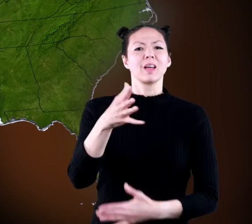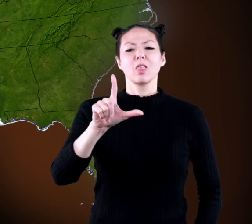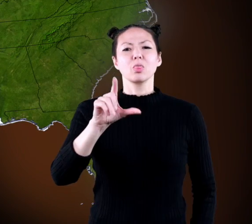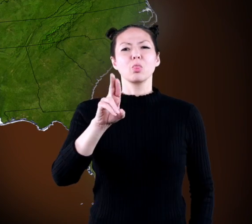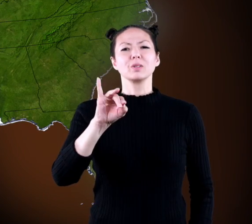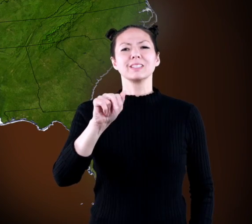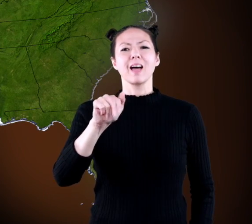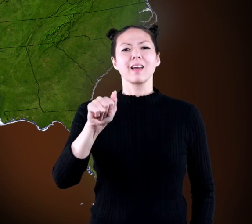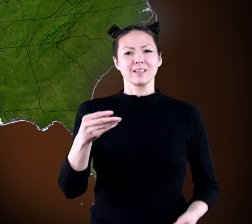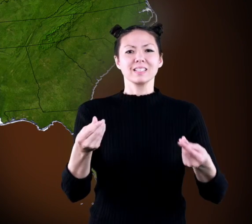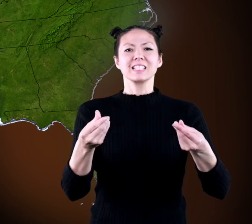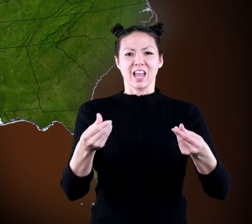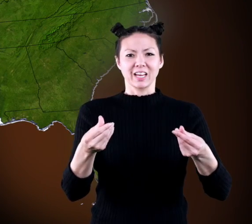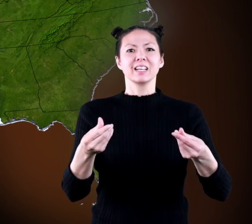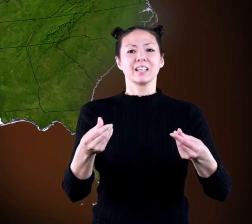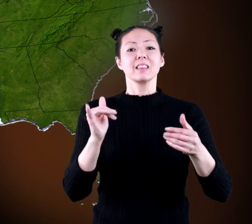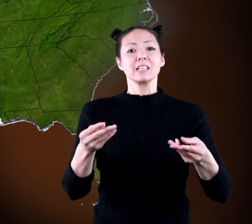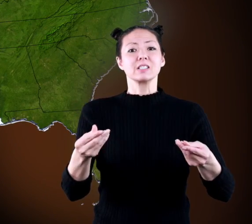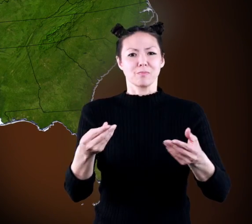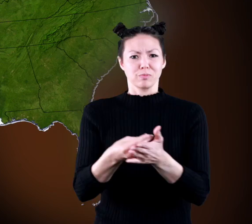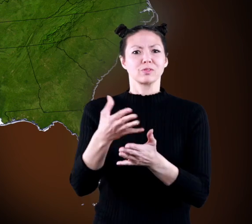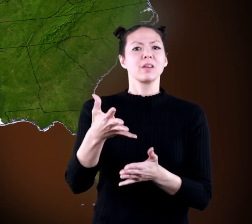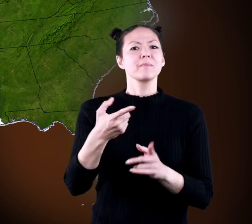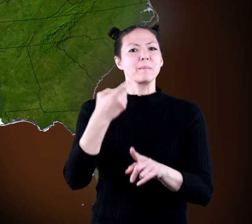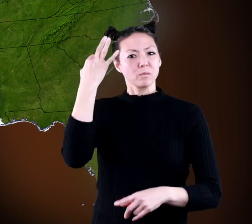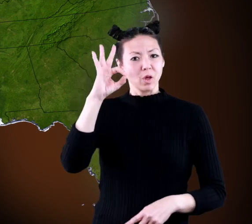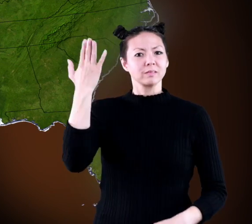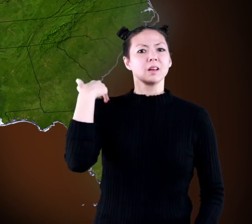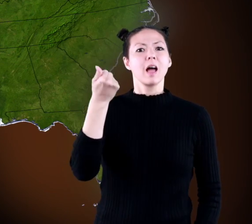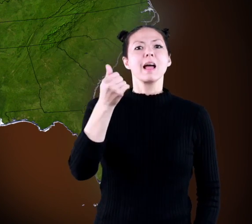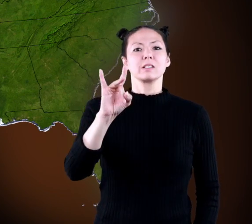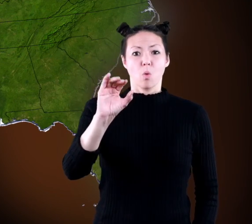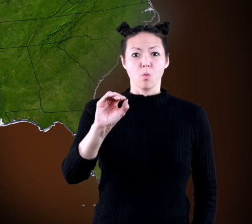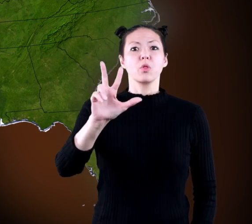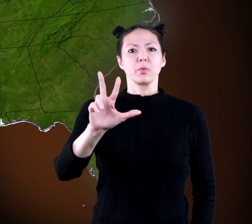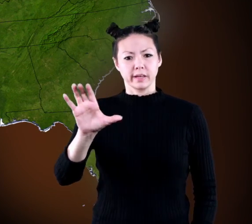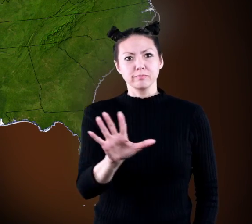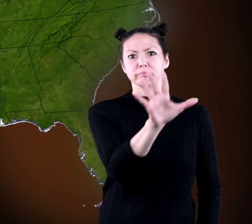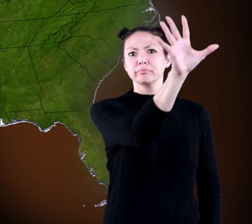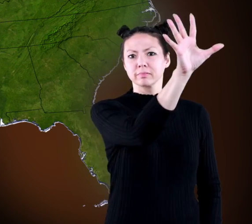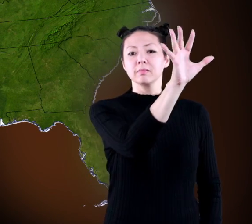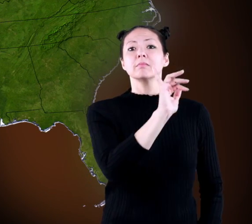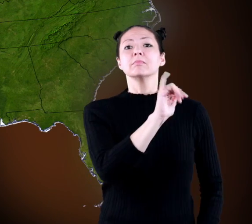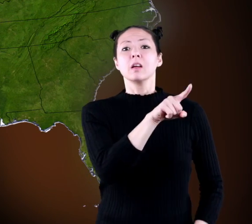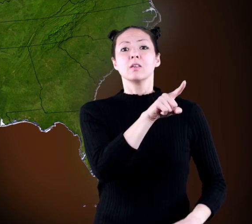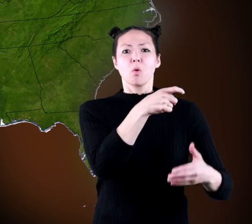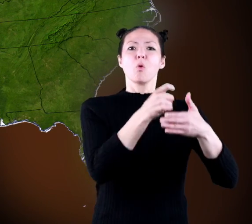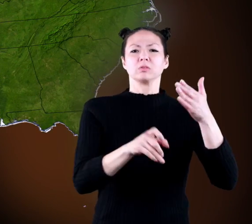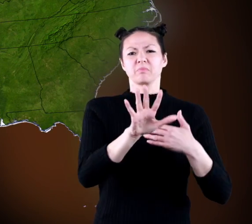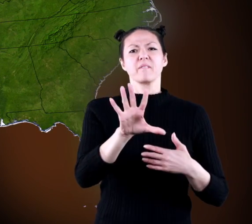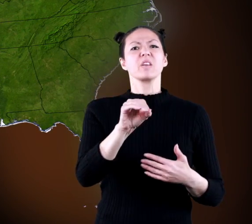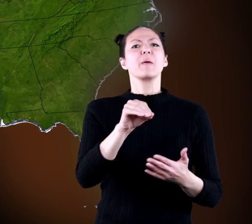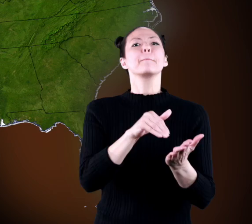purchase of the Louisiana Territory. The territory was purchased from France in 1803, and at a cost